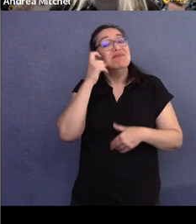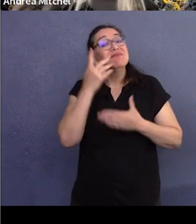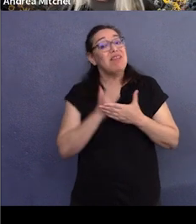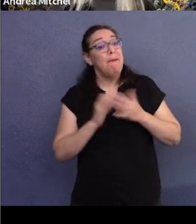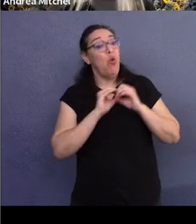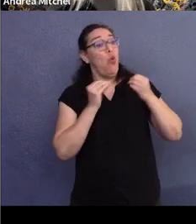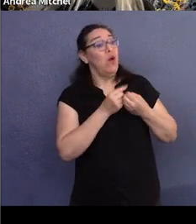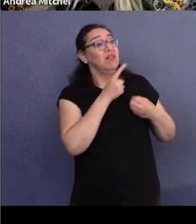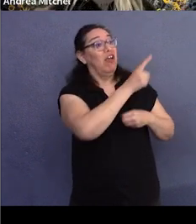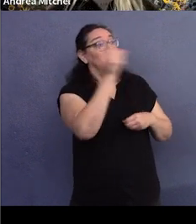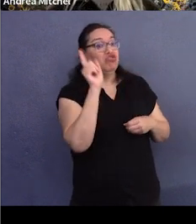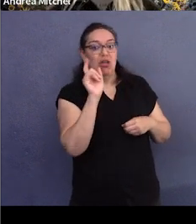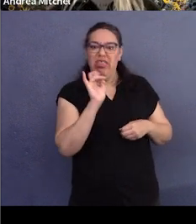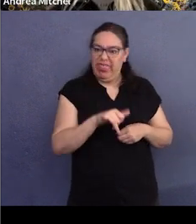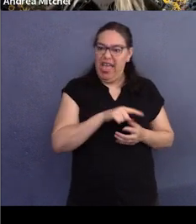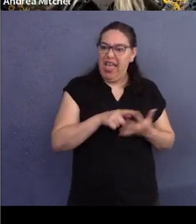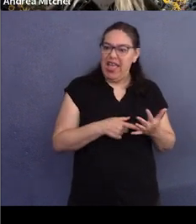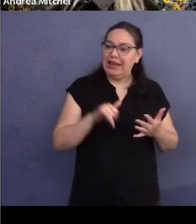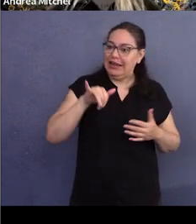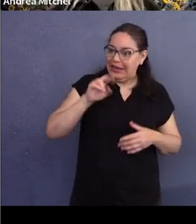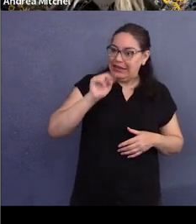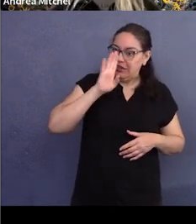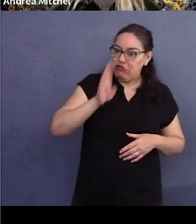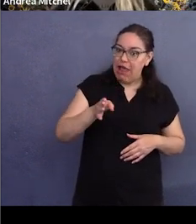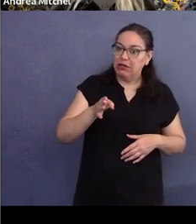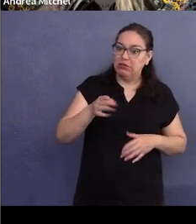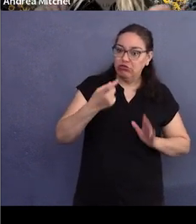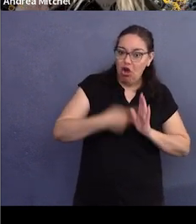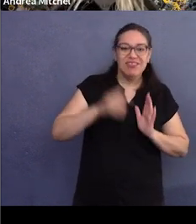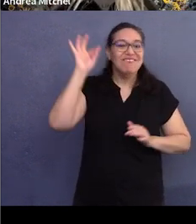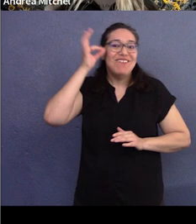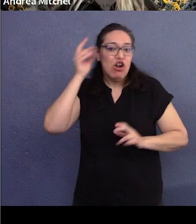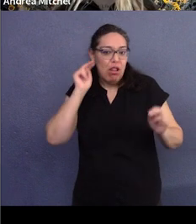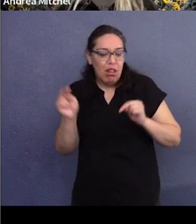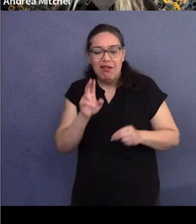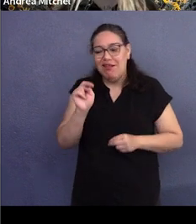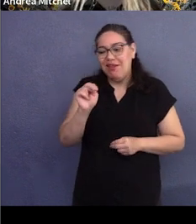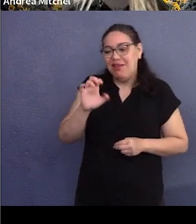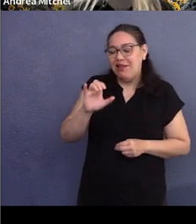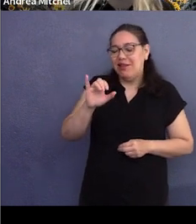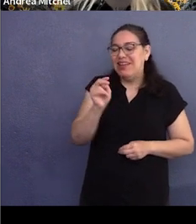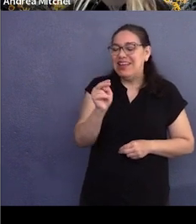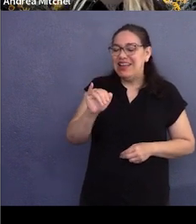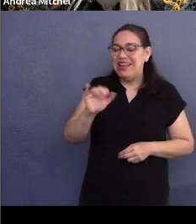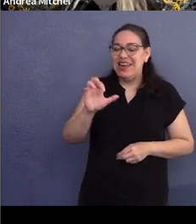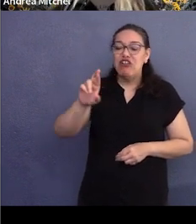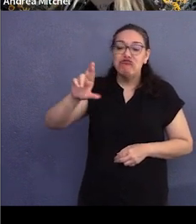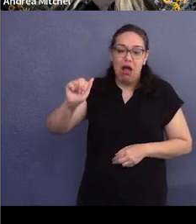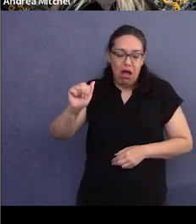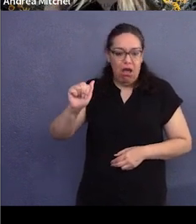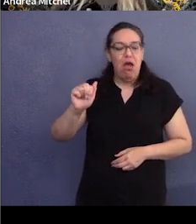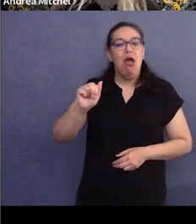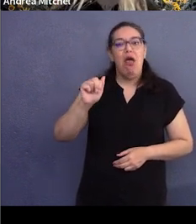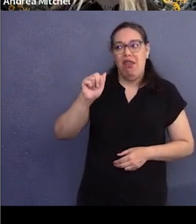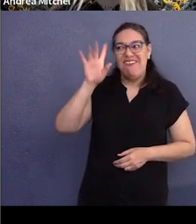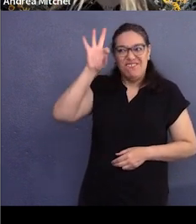very large indirect, federally negotiated indirect cost rate agreements, NICRAs, NICRA. And it's because,